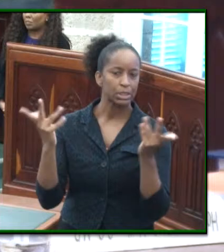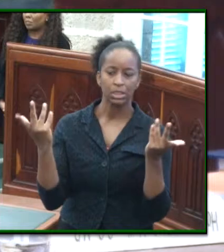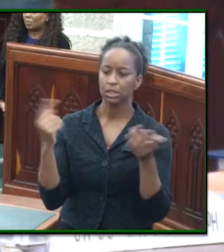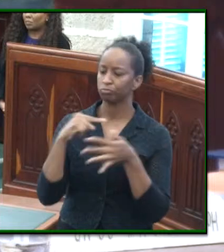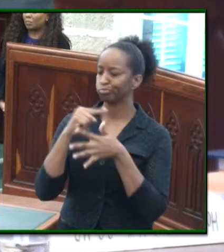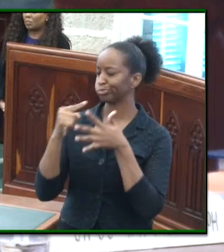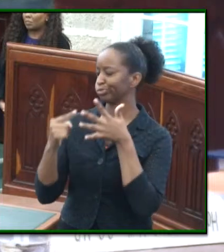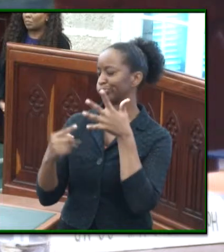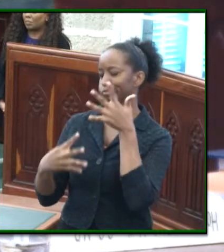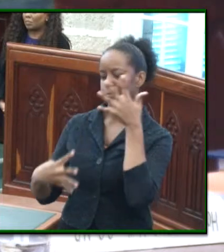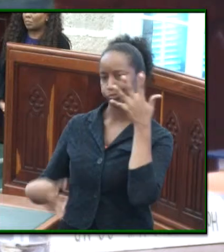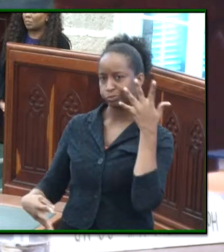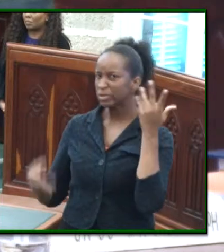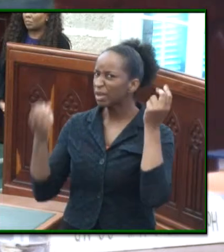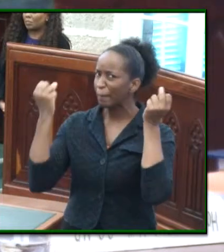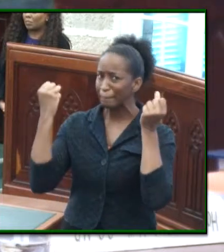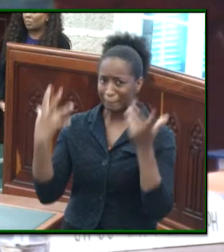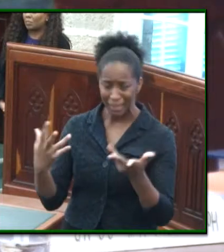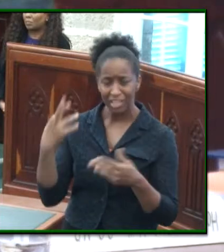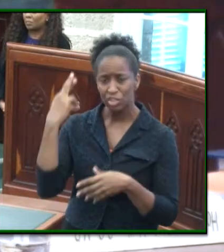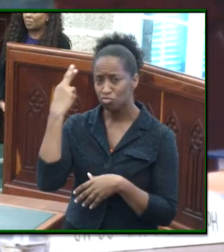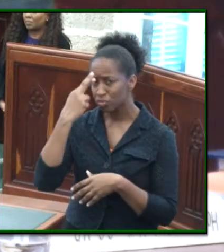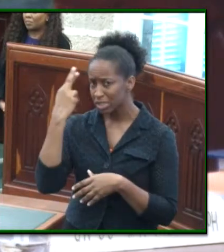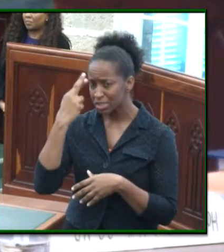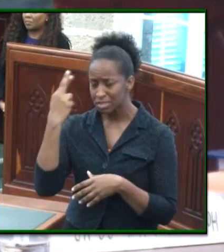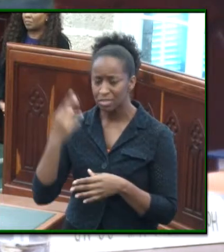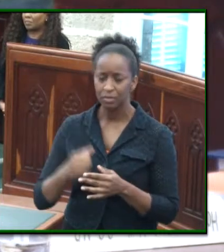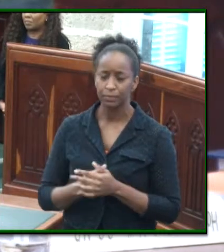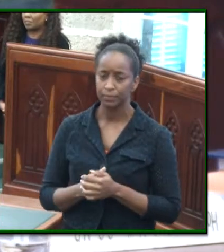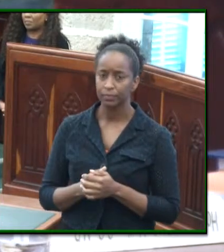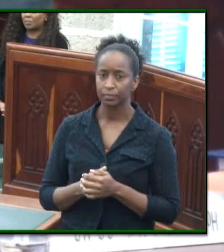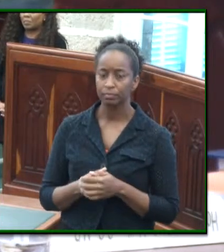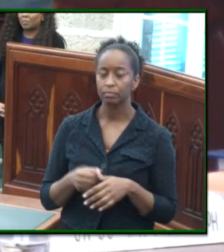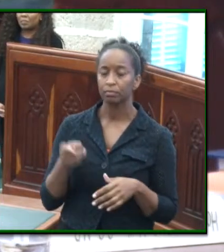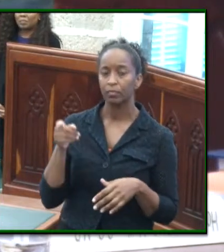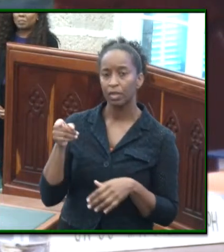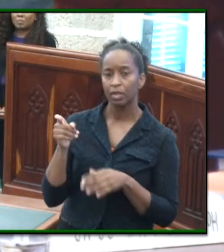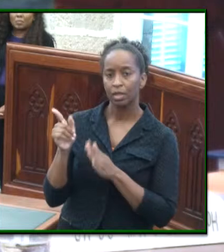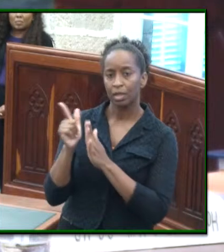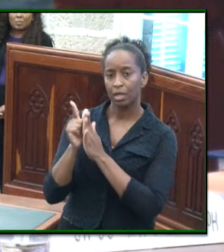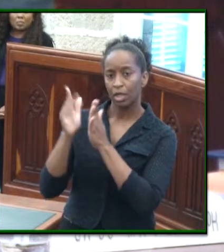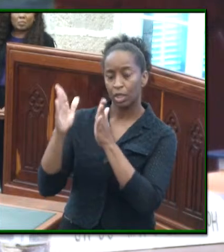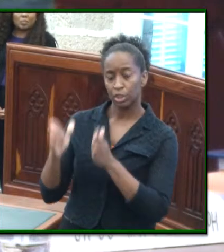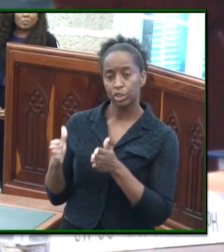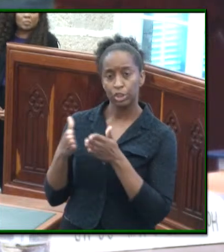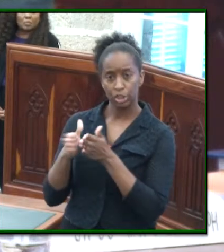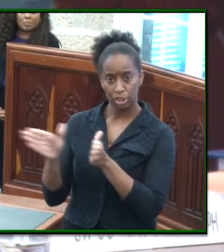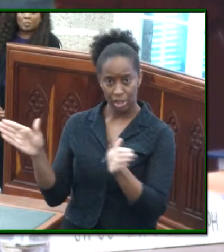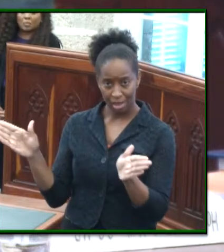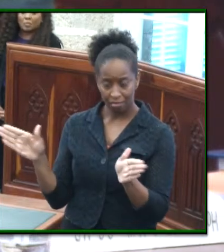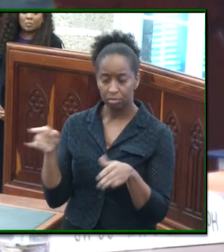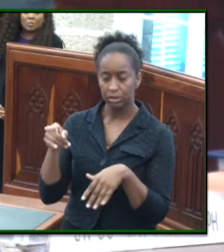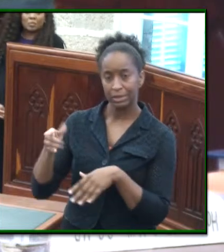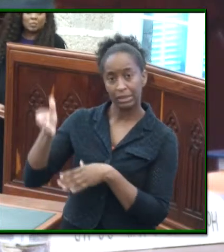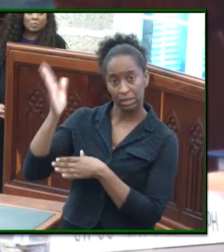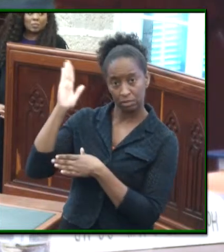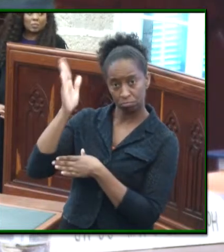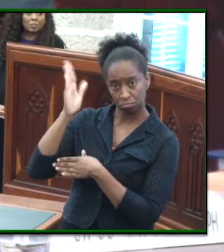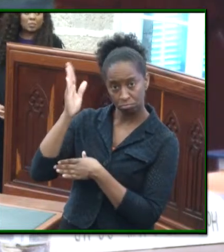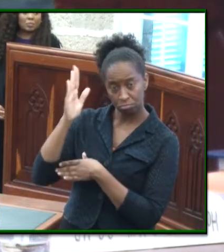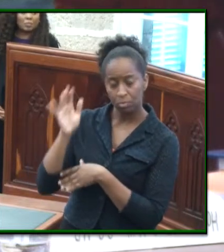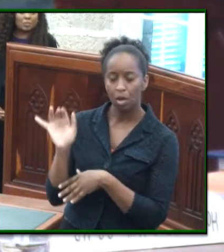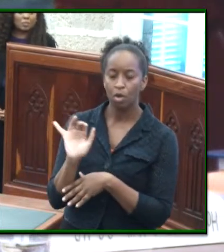as a government has clearly been, and you've heard it from the Attorney General in his presentation, and certainly the member for the city as well, in relation to the